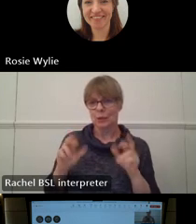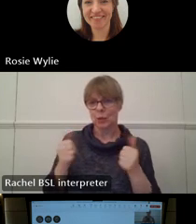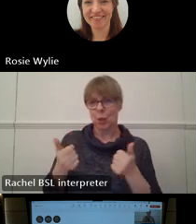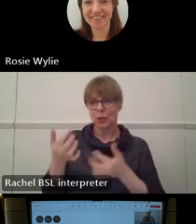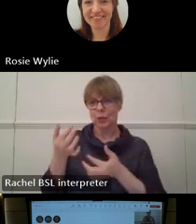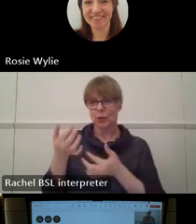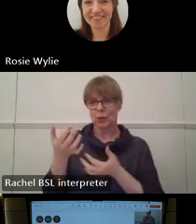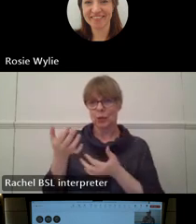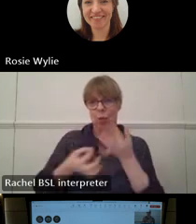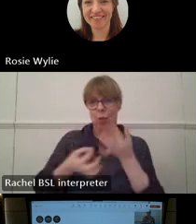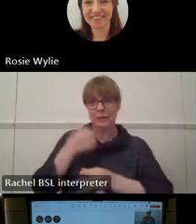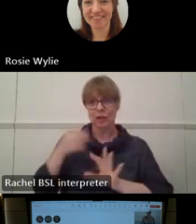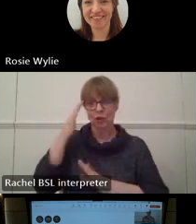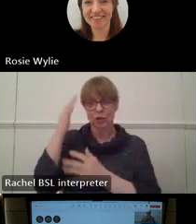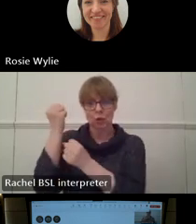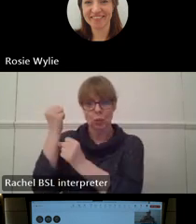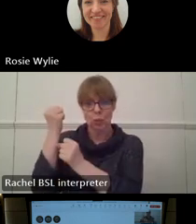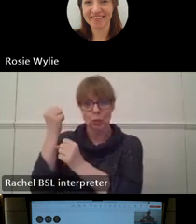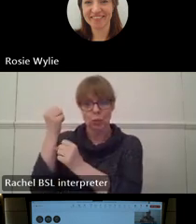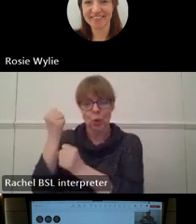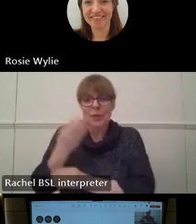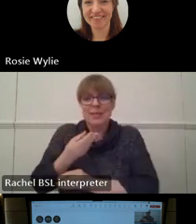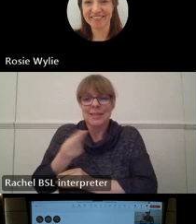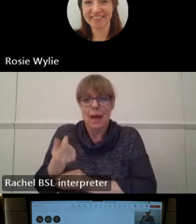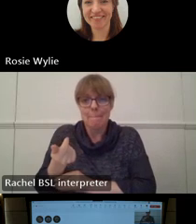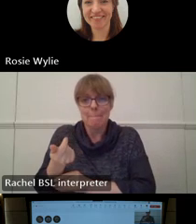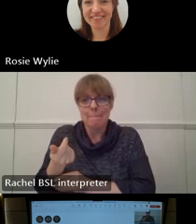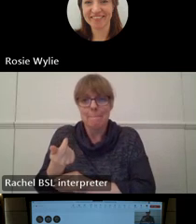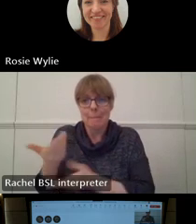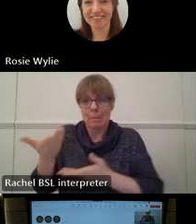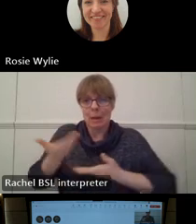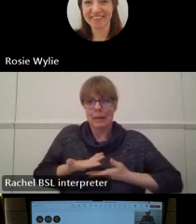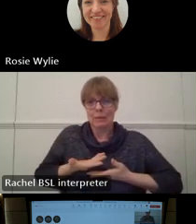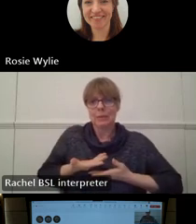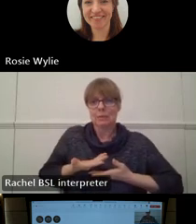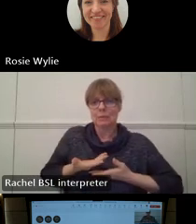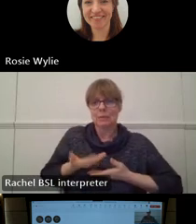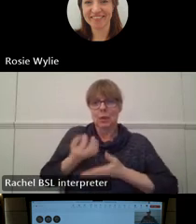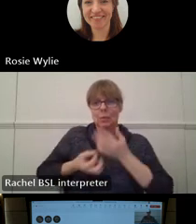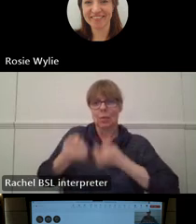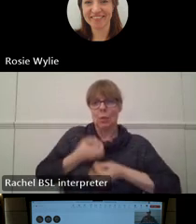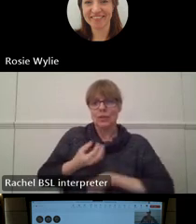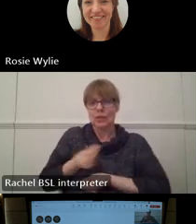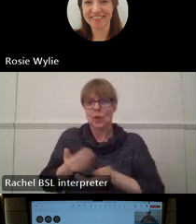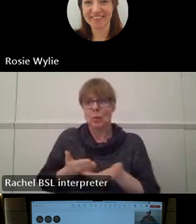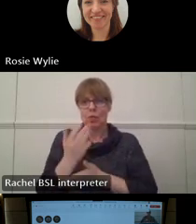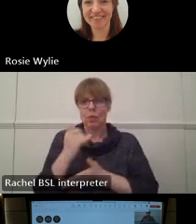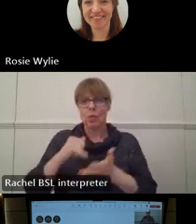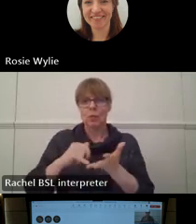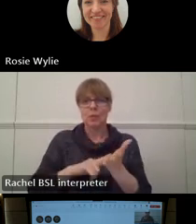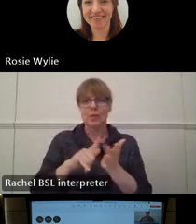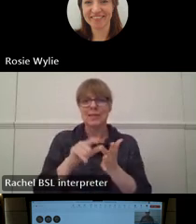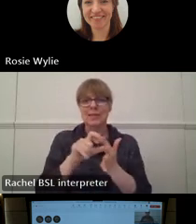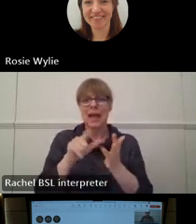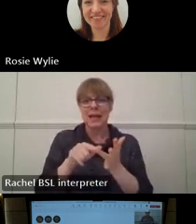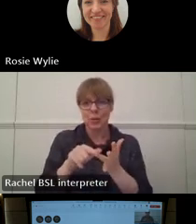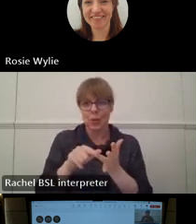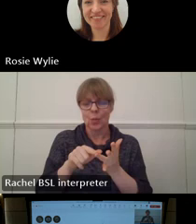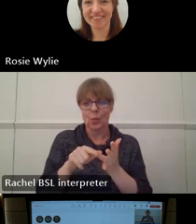minds. There's been some questions submitted in advance, and there'll be questions coming through the Slido. We've got half an hour for the